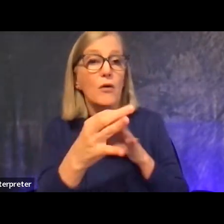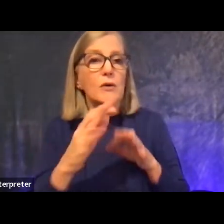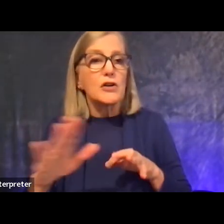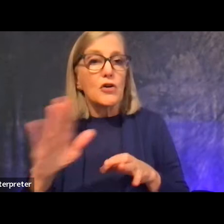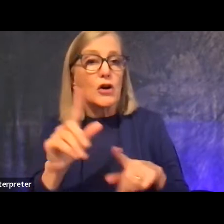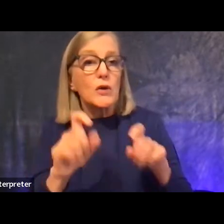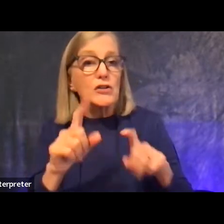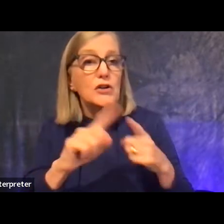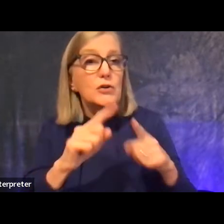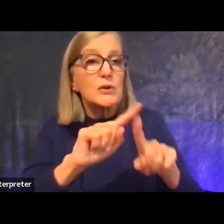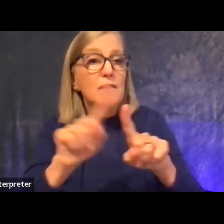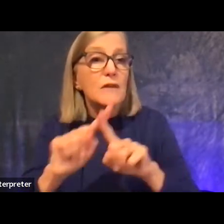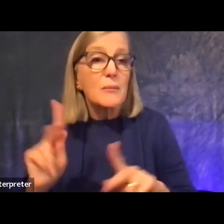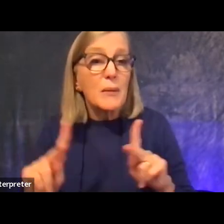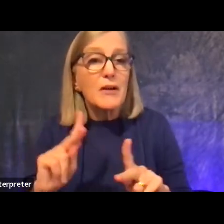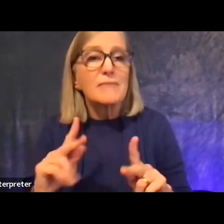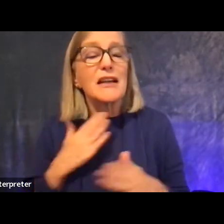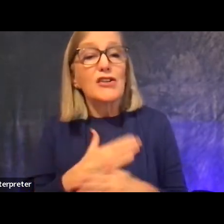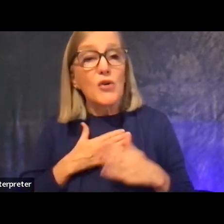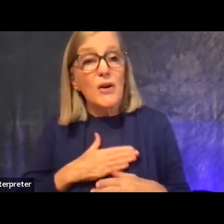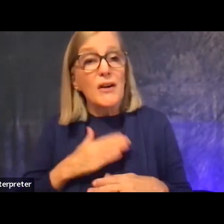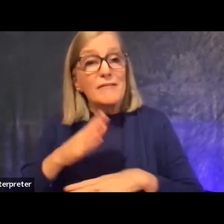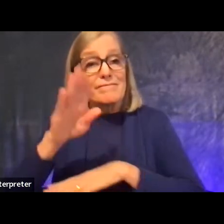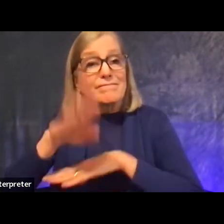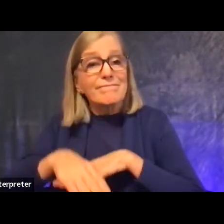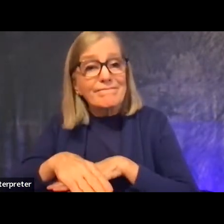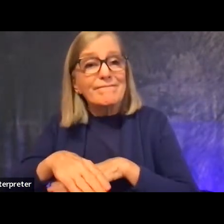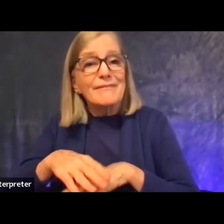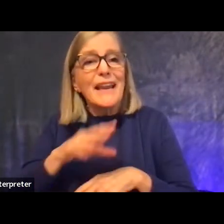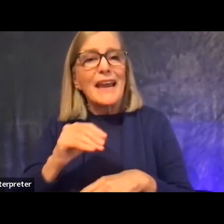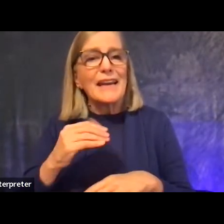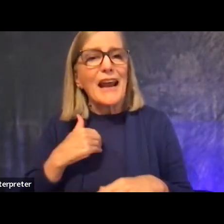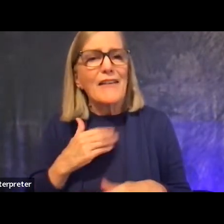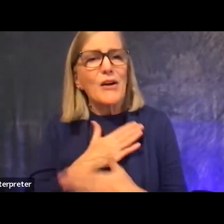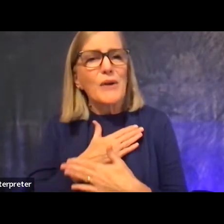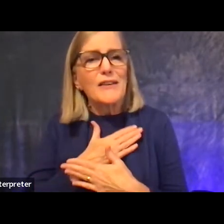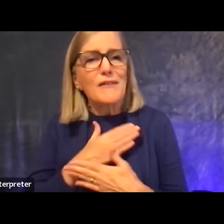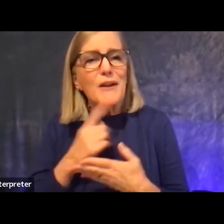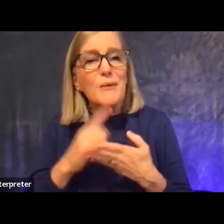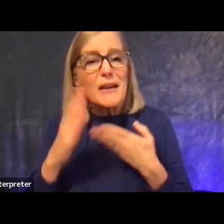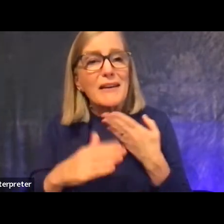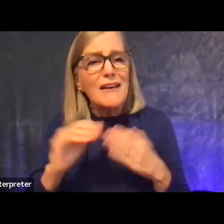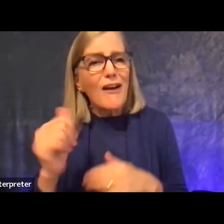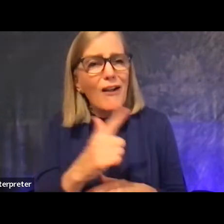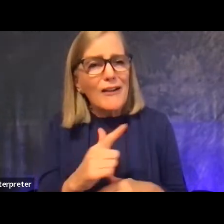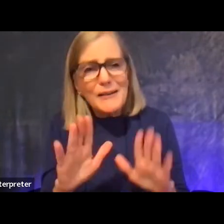Enjoy the rest of your Friday and have a restful weekend, everybody. Goodbye.